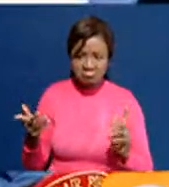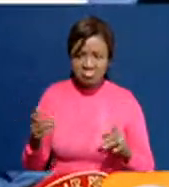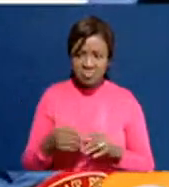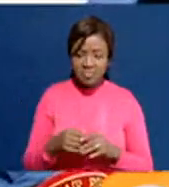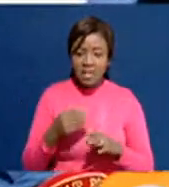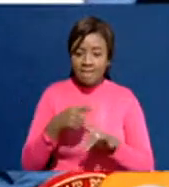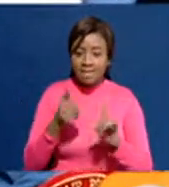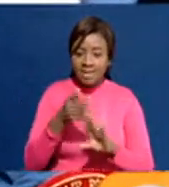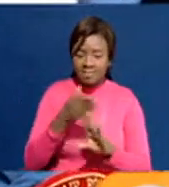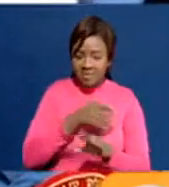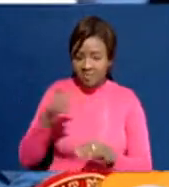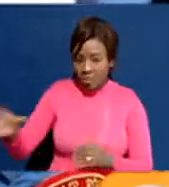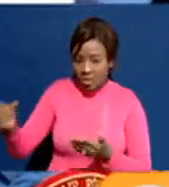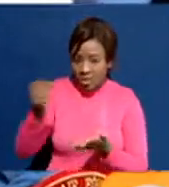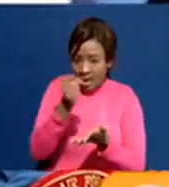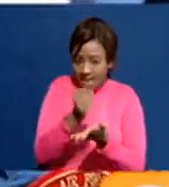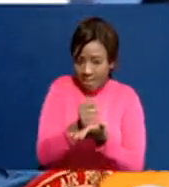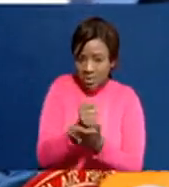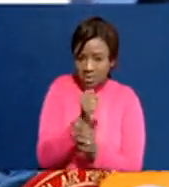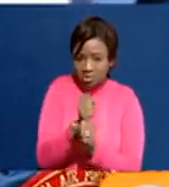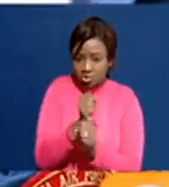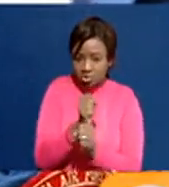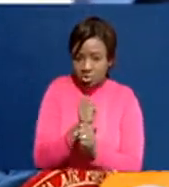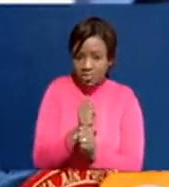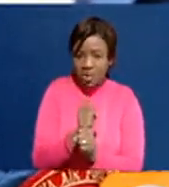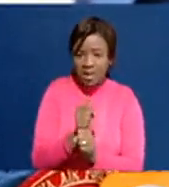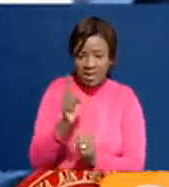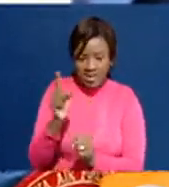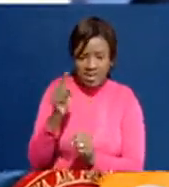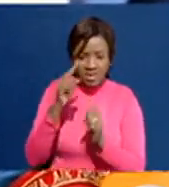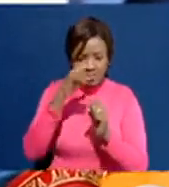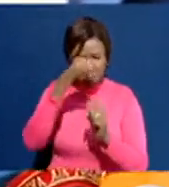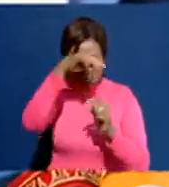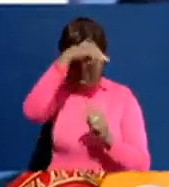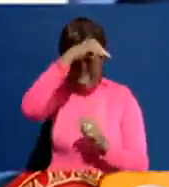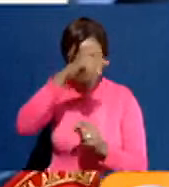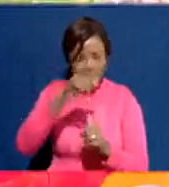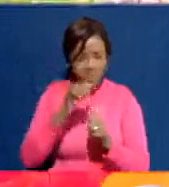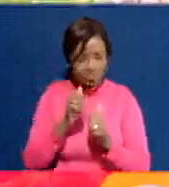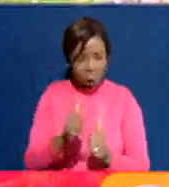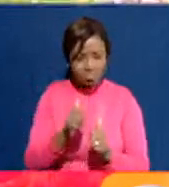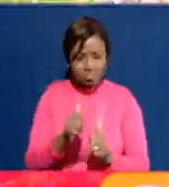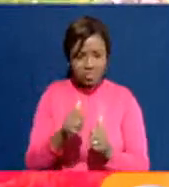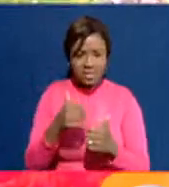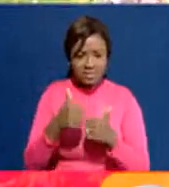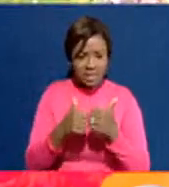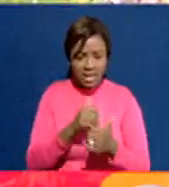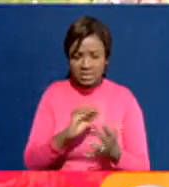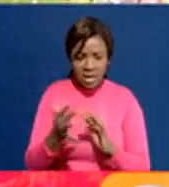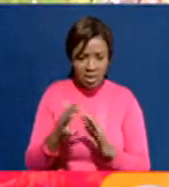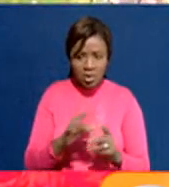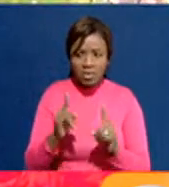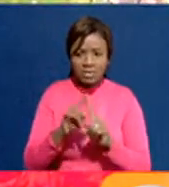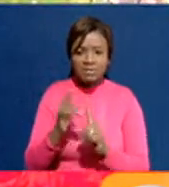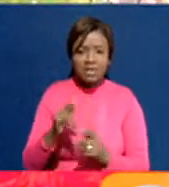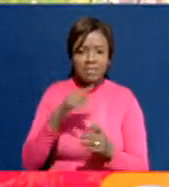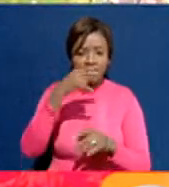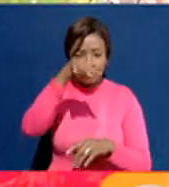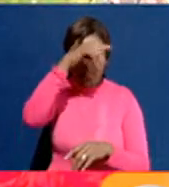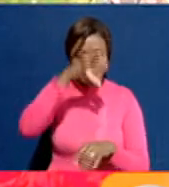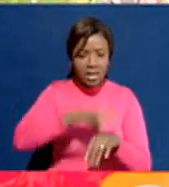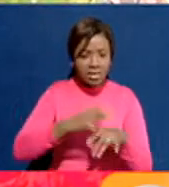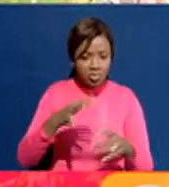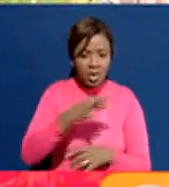the appointment, General Ogolla, a military science graduate at Ecole Militaire de Paris in France and the National